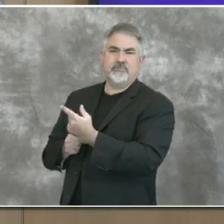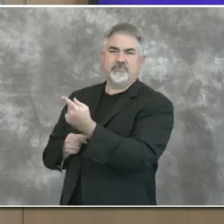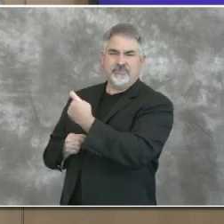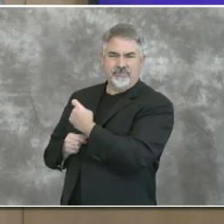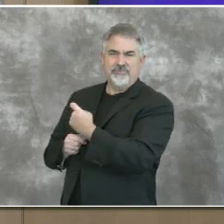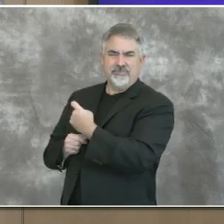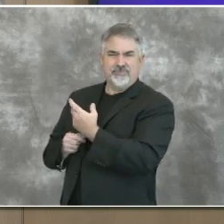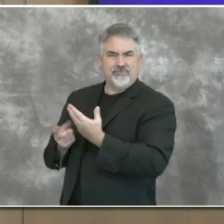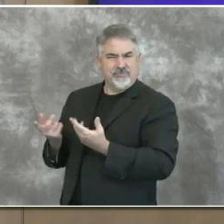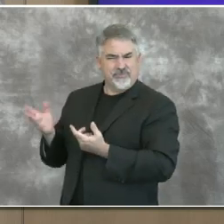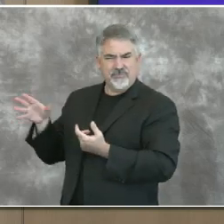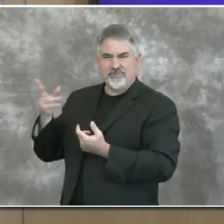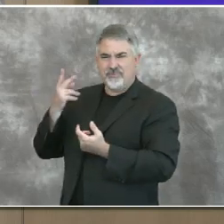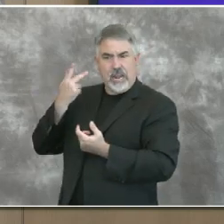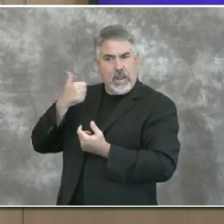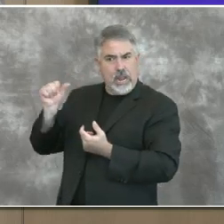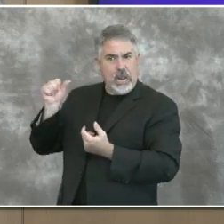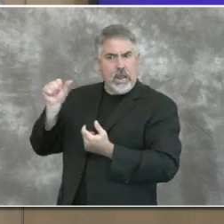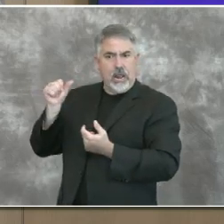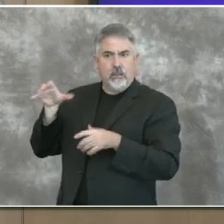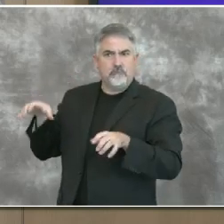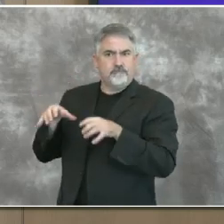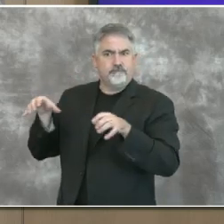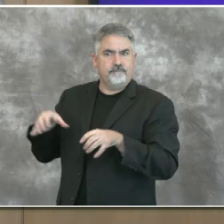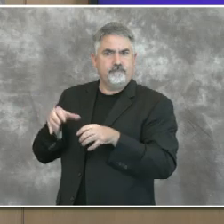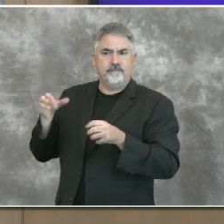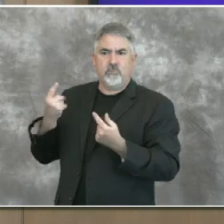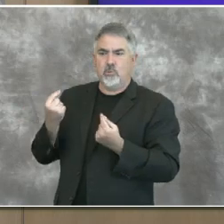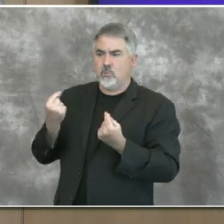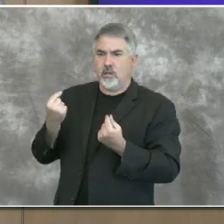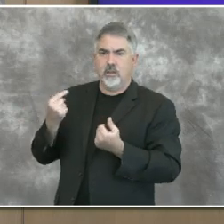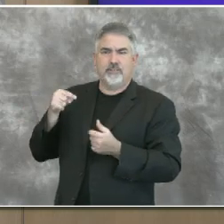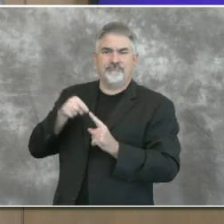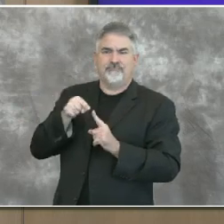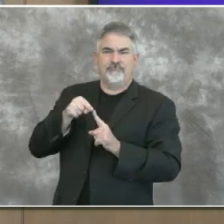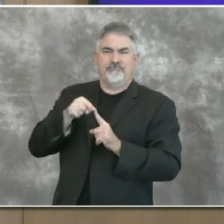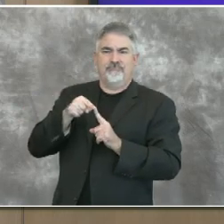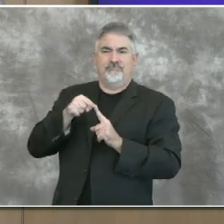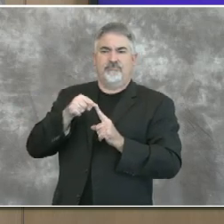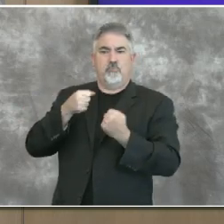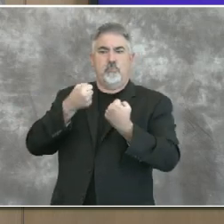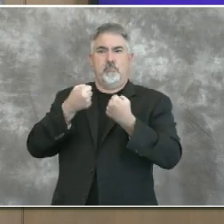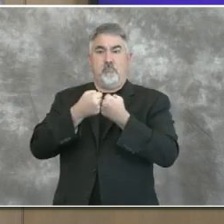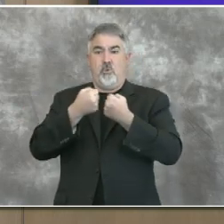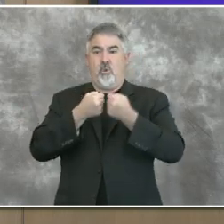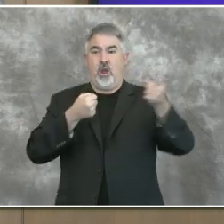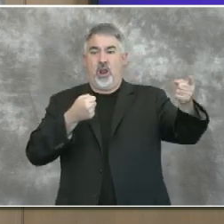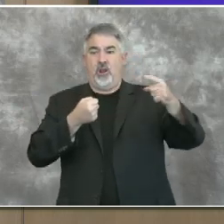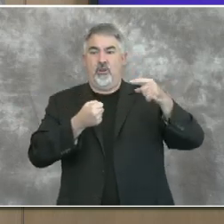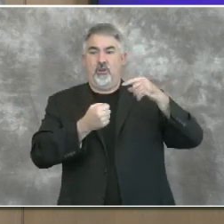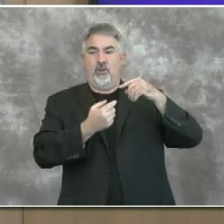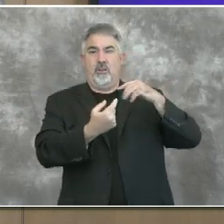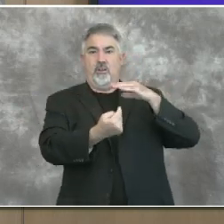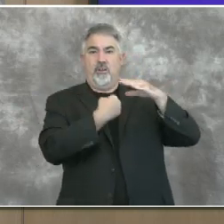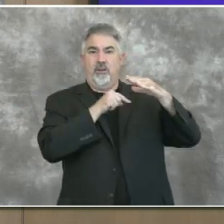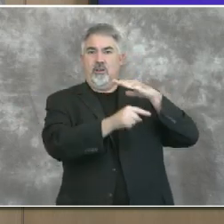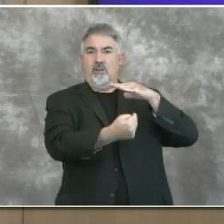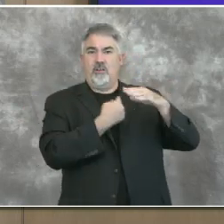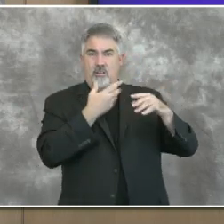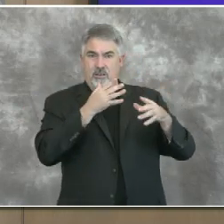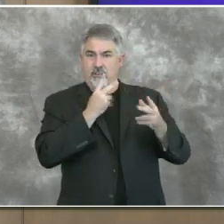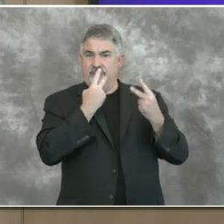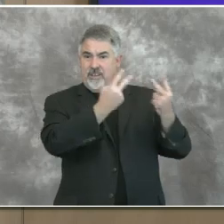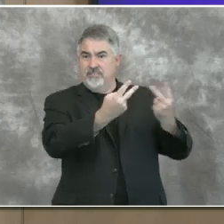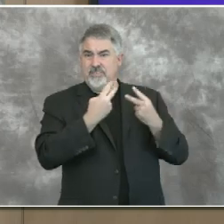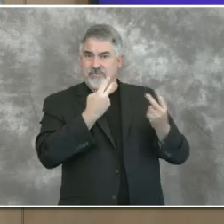was doing anything to provide assistance across the border to people in Mexico or Tijuana and whether or not there are scenarios in